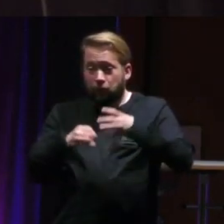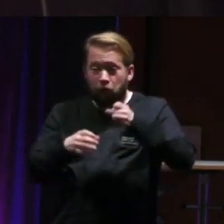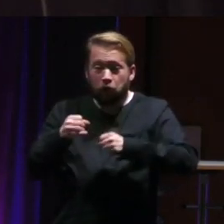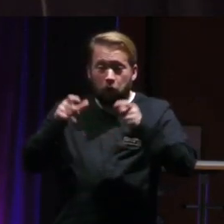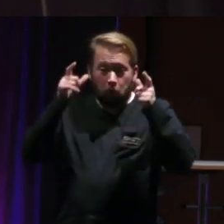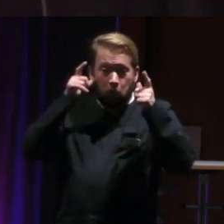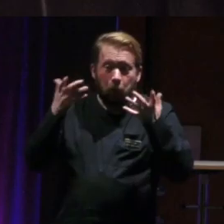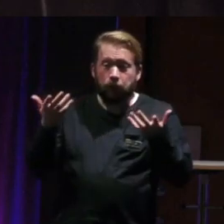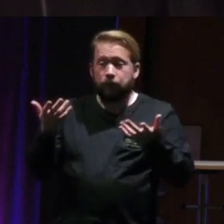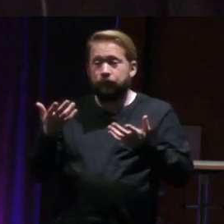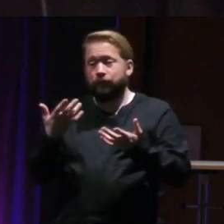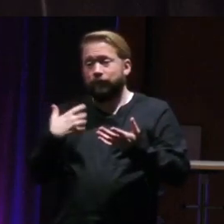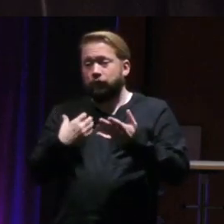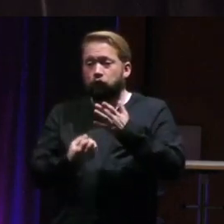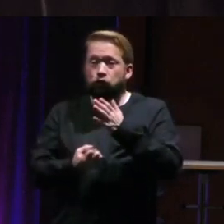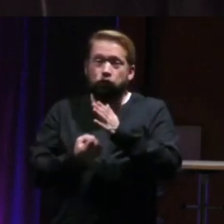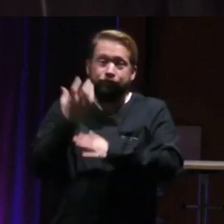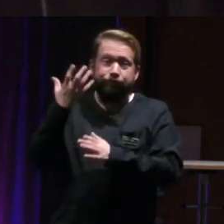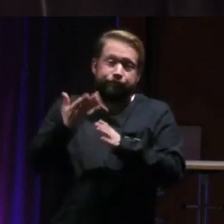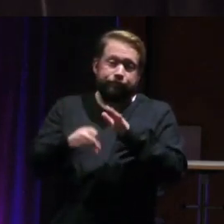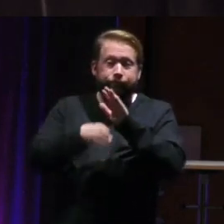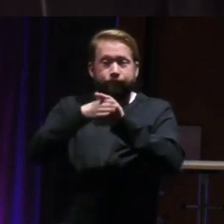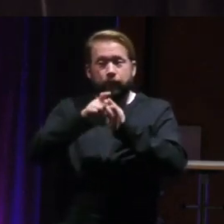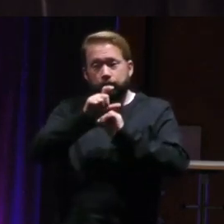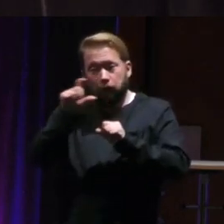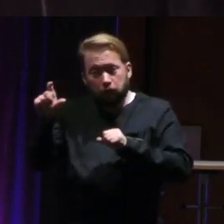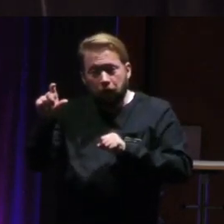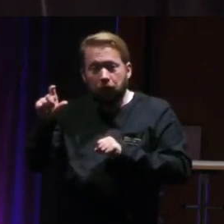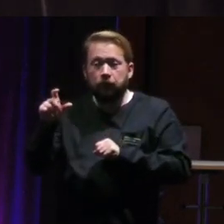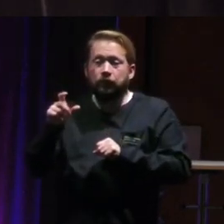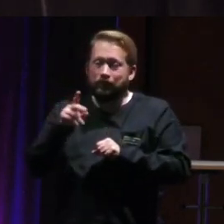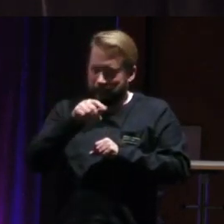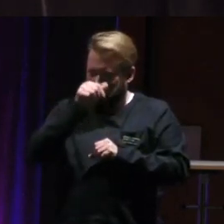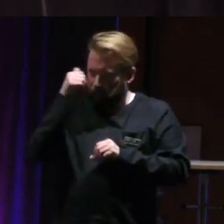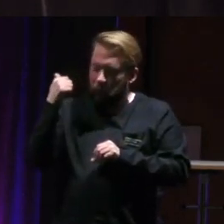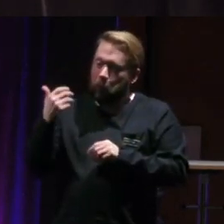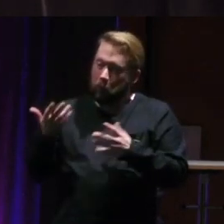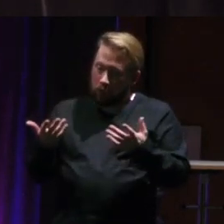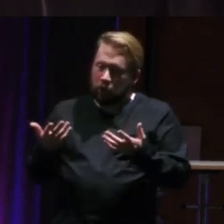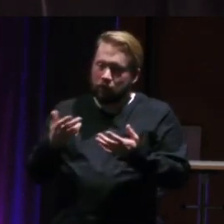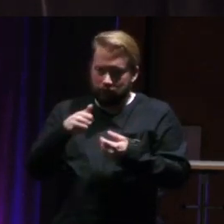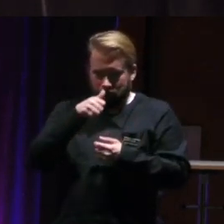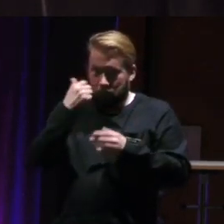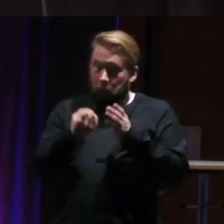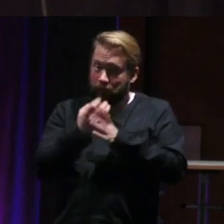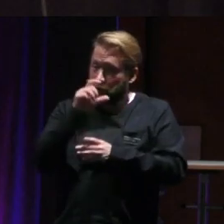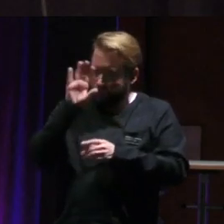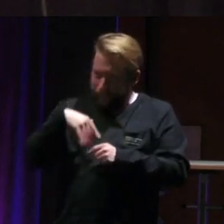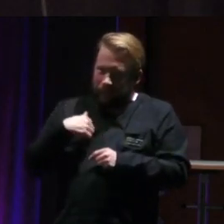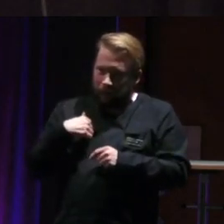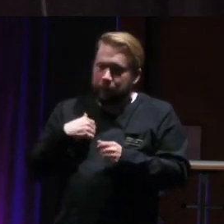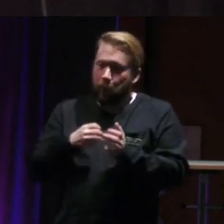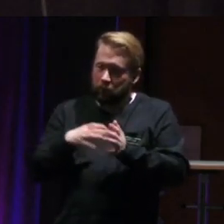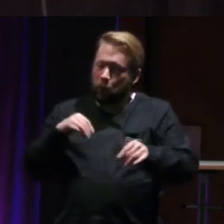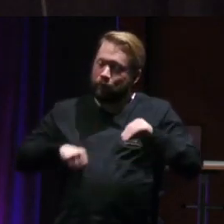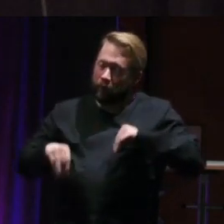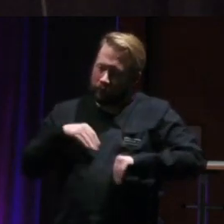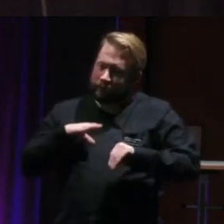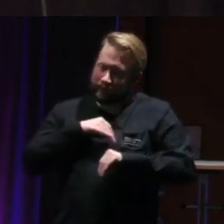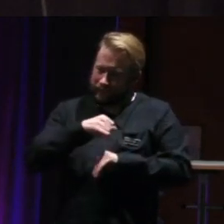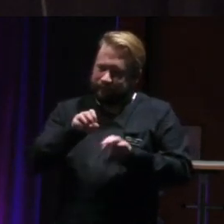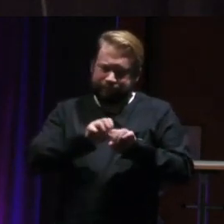your business, it became a nightmare because we have a corruption everywhere. Mm-hmm. So you